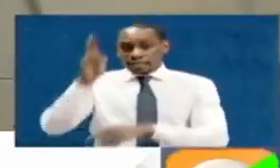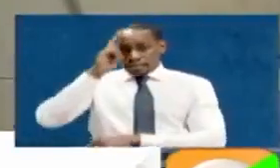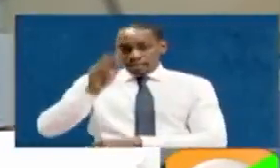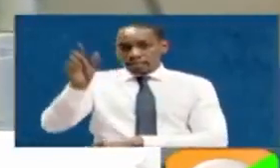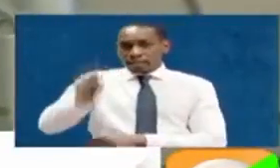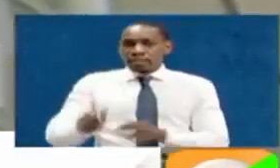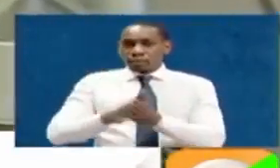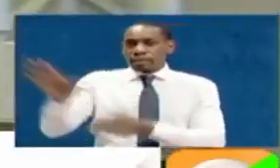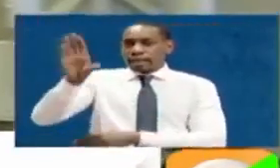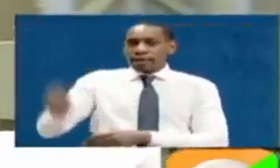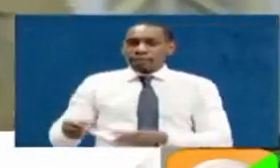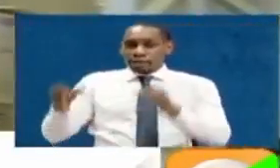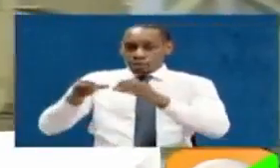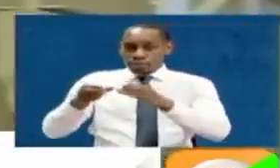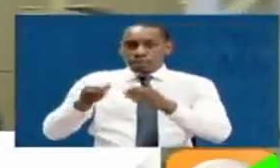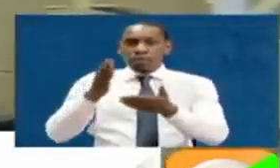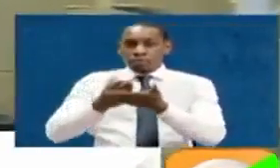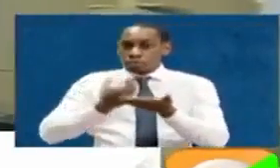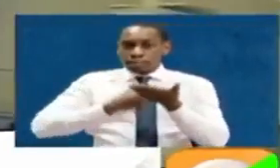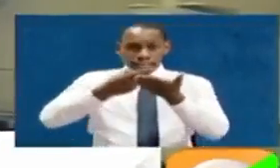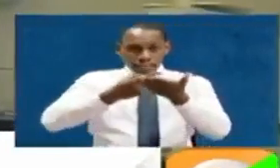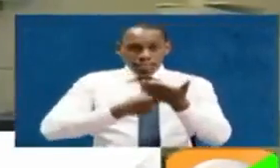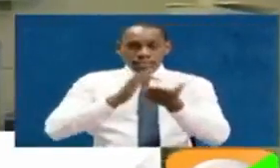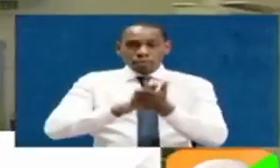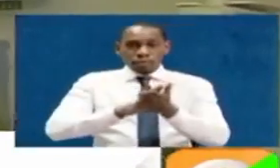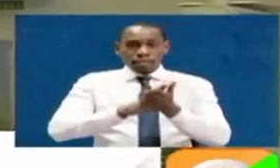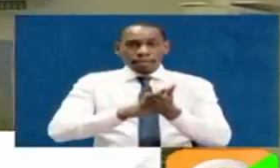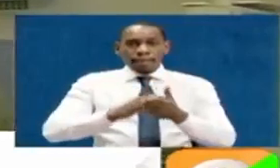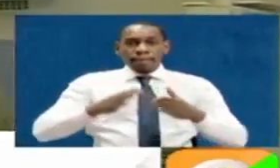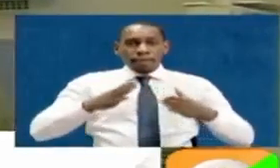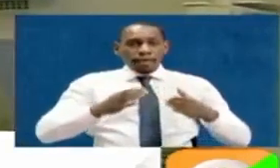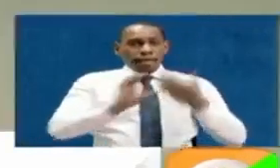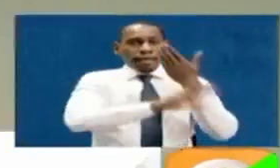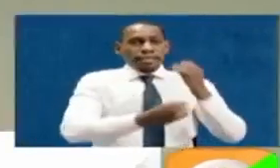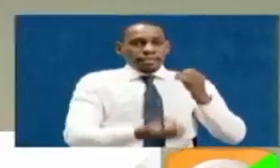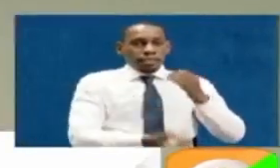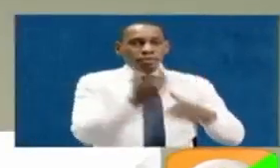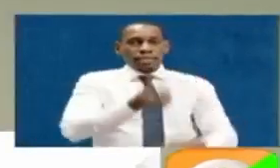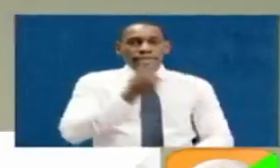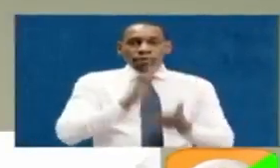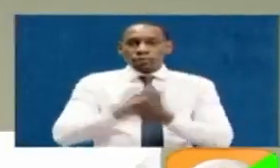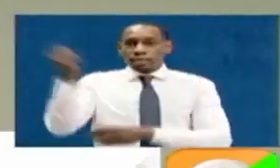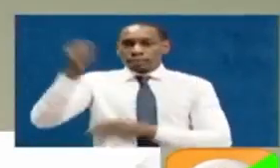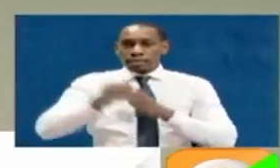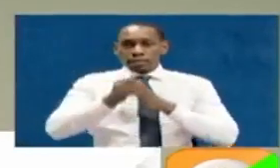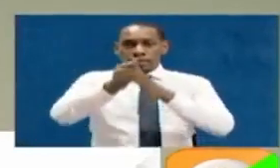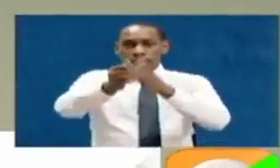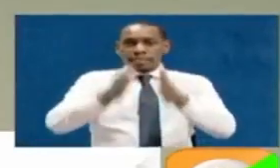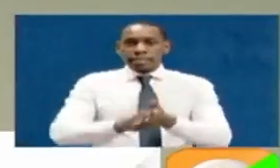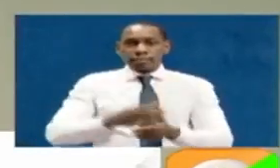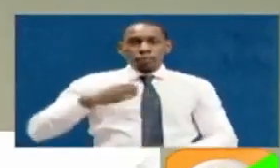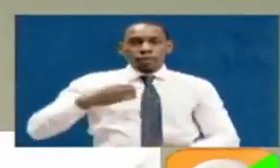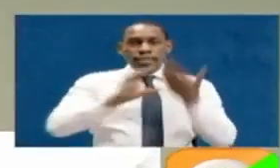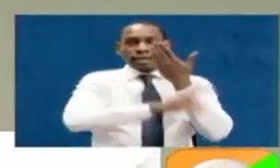and continental bodies in Africa are in talks with the developers of these vaccines and the political leadership in rich countries